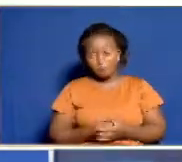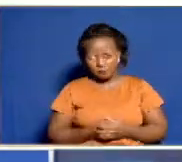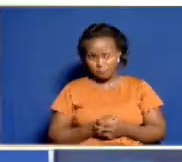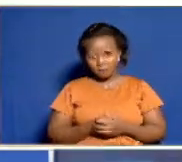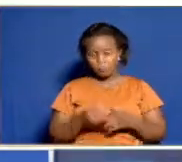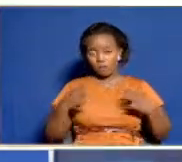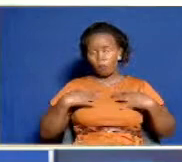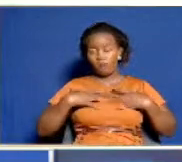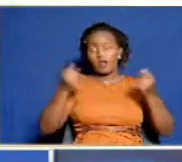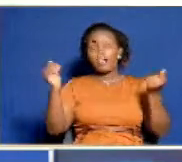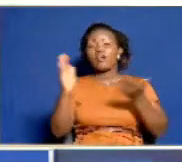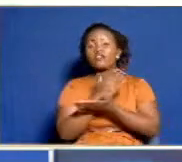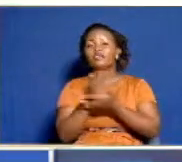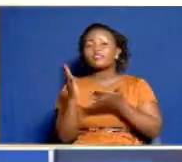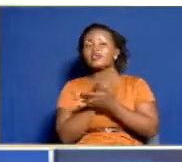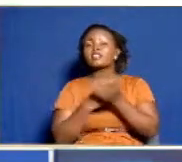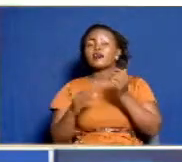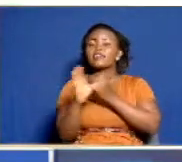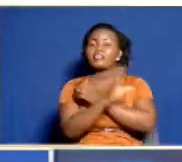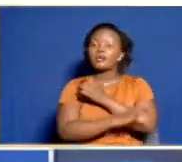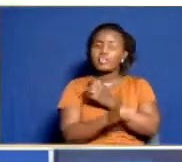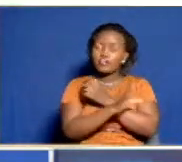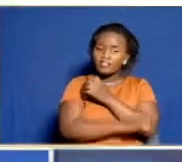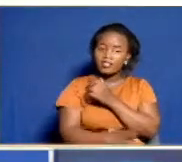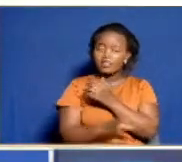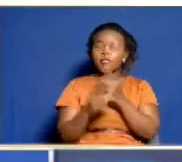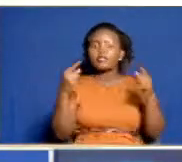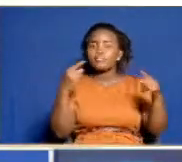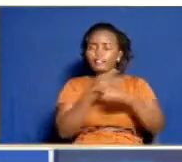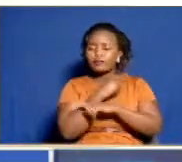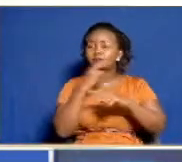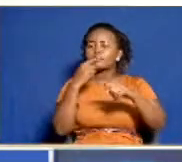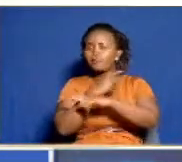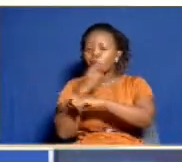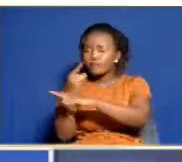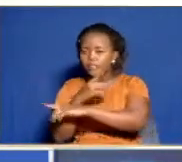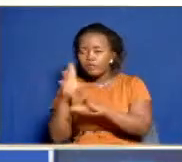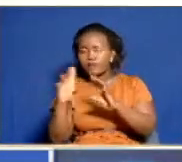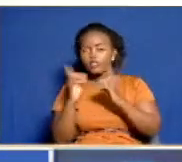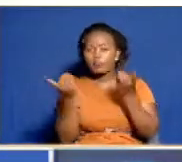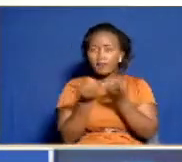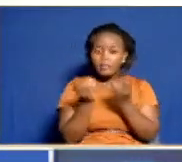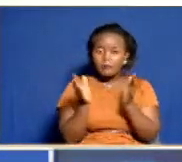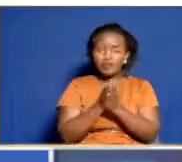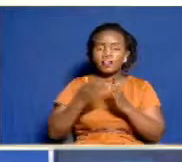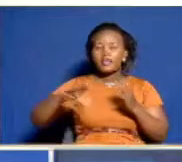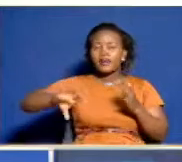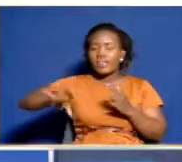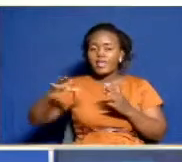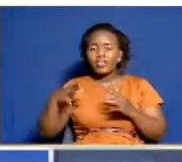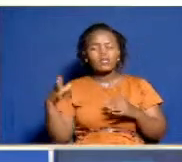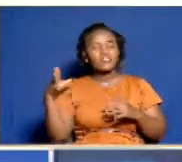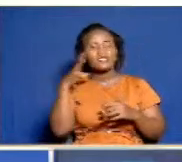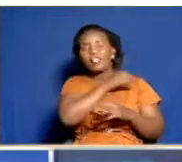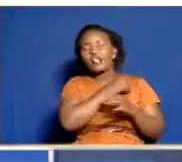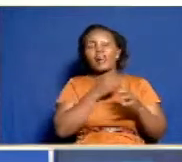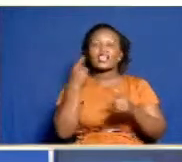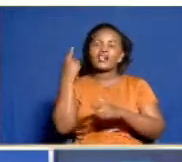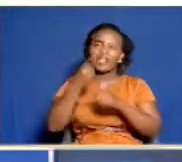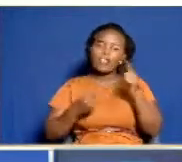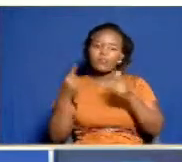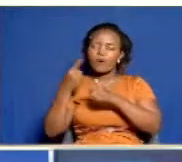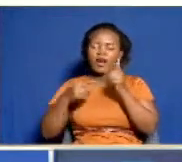in this country, we've had different counties, different departments of health lacking annual mental health plans.